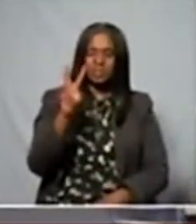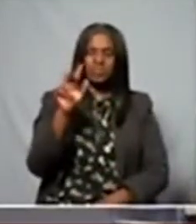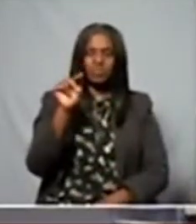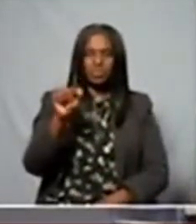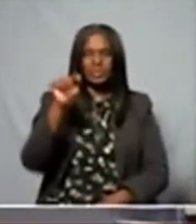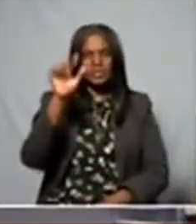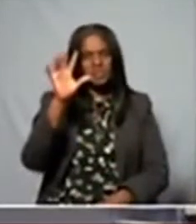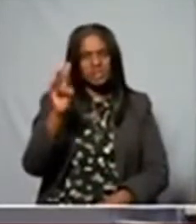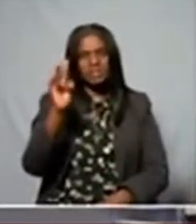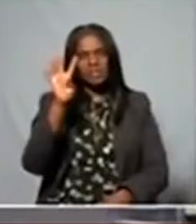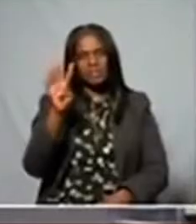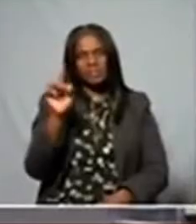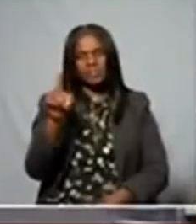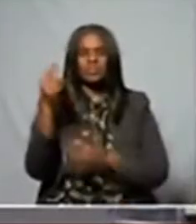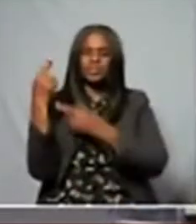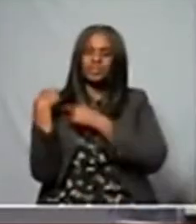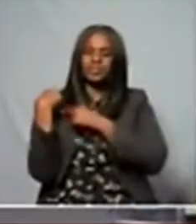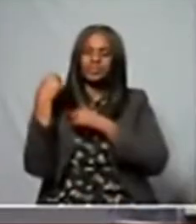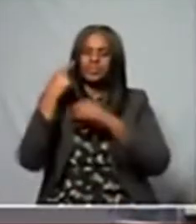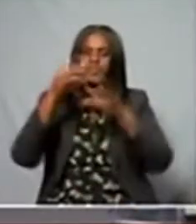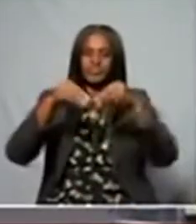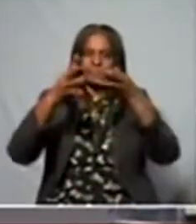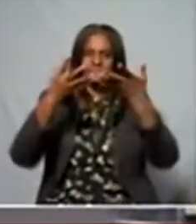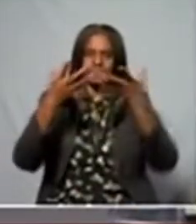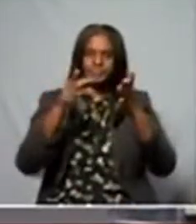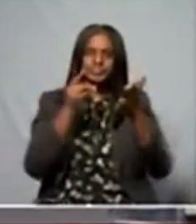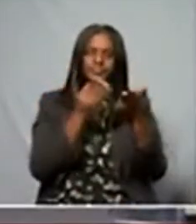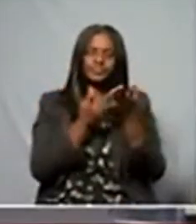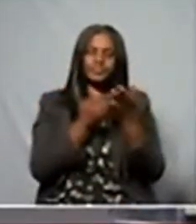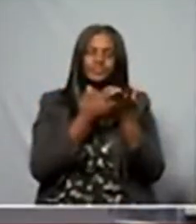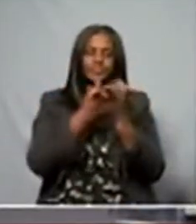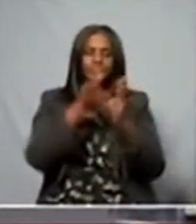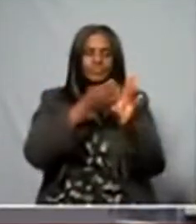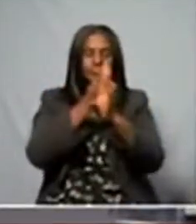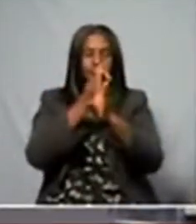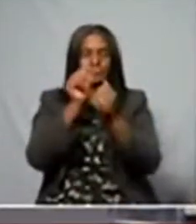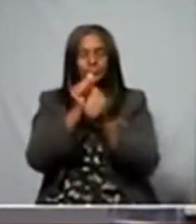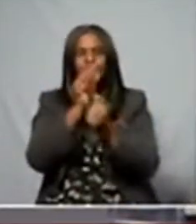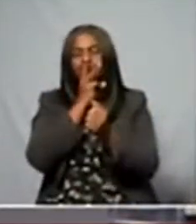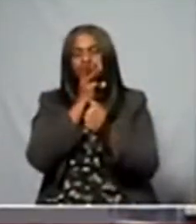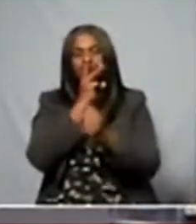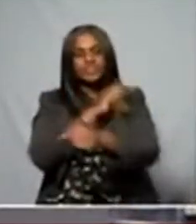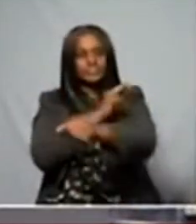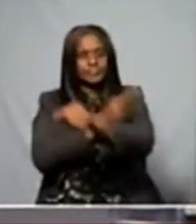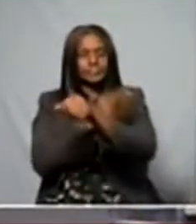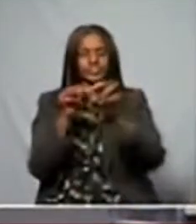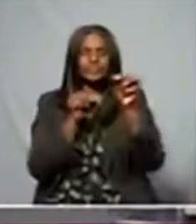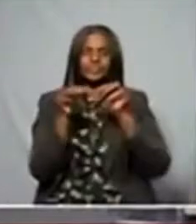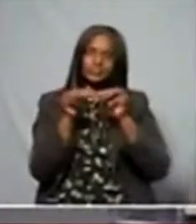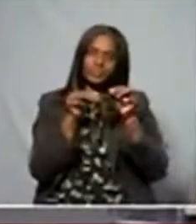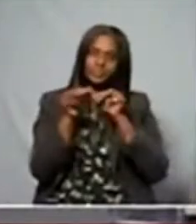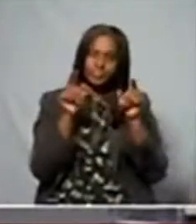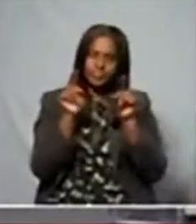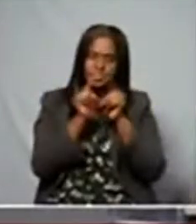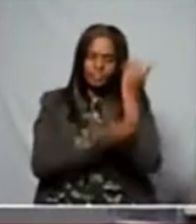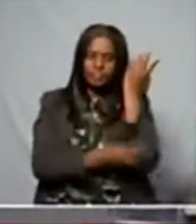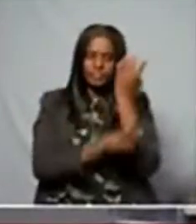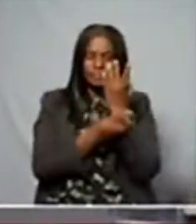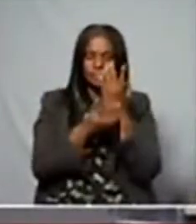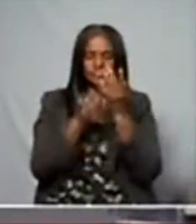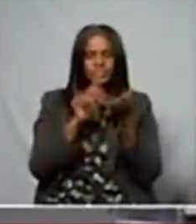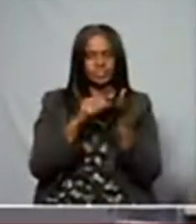21,957,292.74 accounted for releases towards the water resource management and development